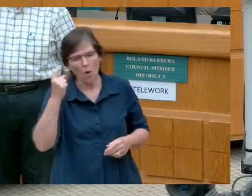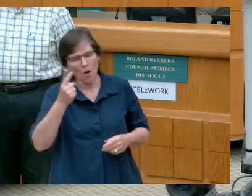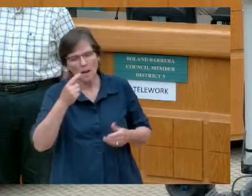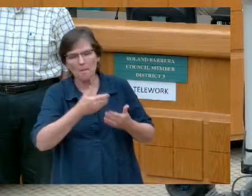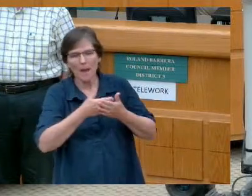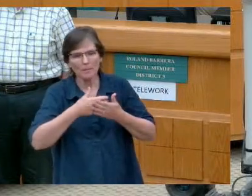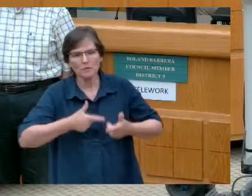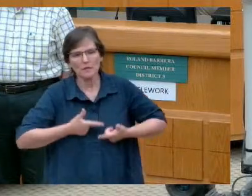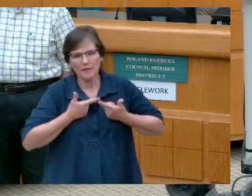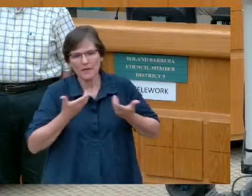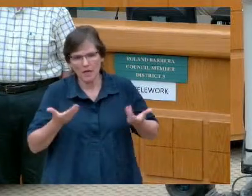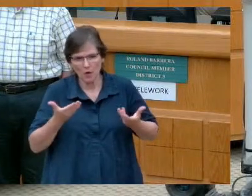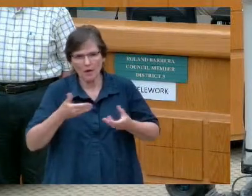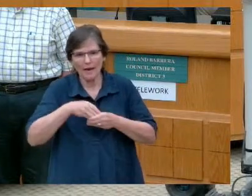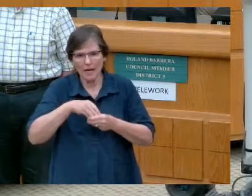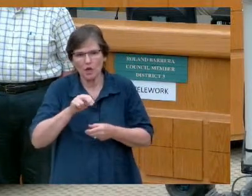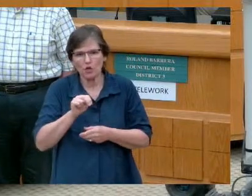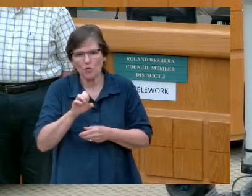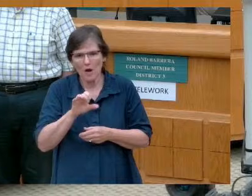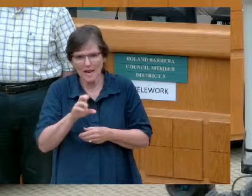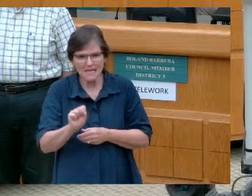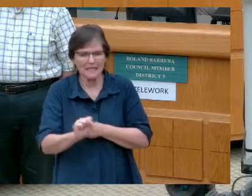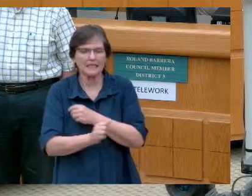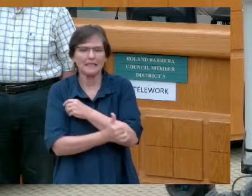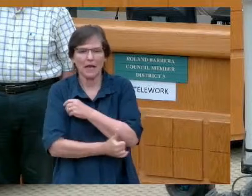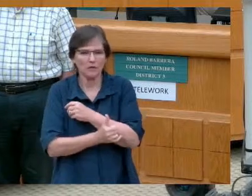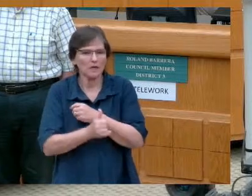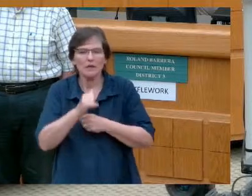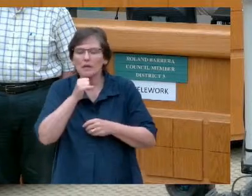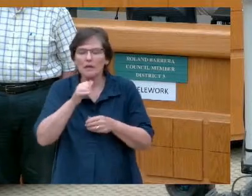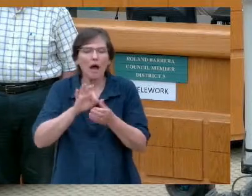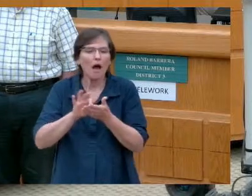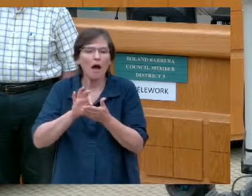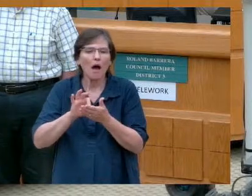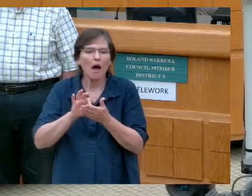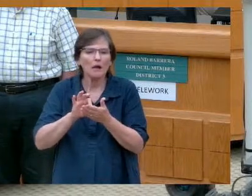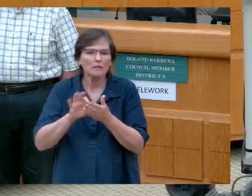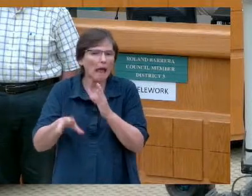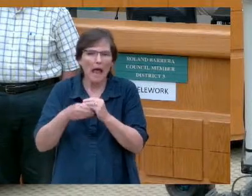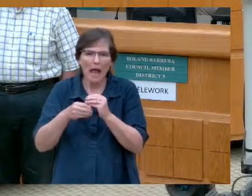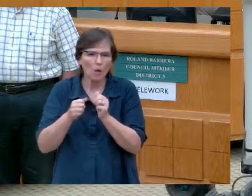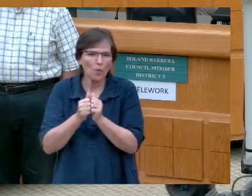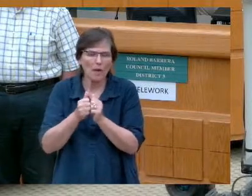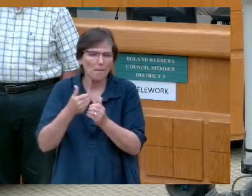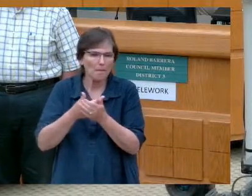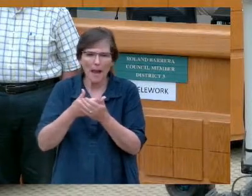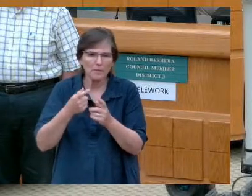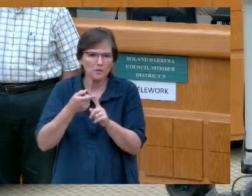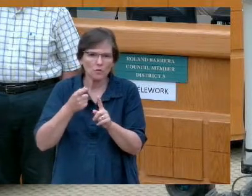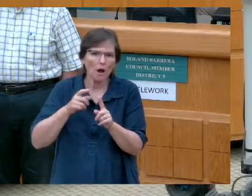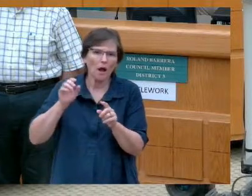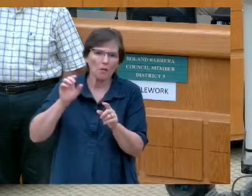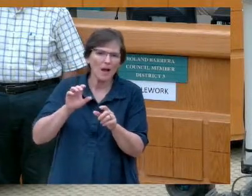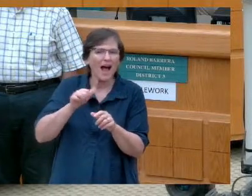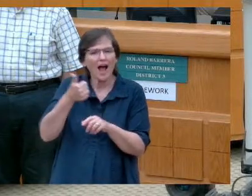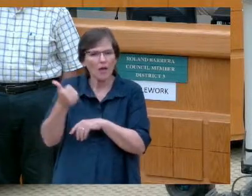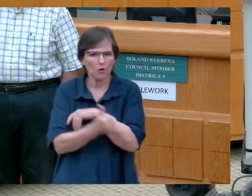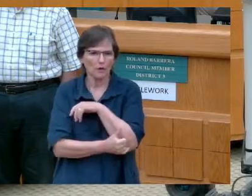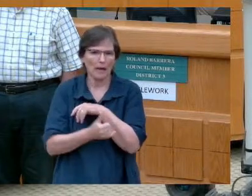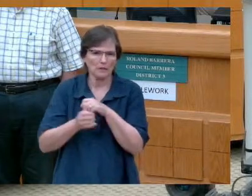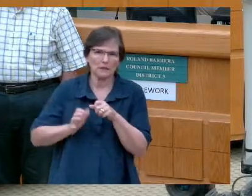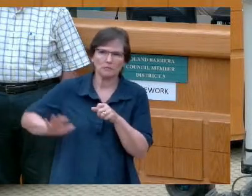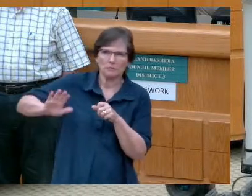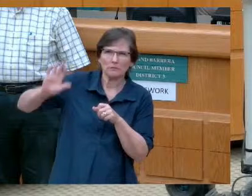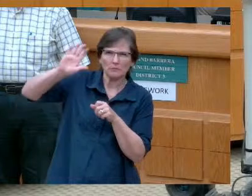Just Nueces County? Just Nueces County. Yeah, I'm not counting San Pat's or, Jim Wells. I'm just counting Nueces.